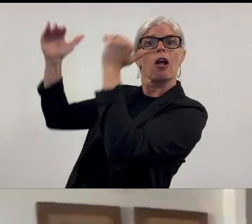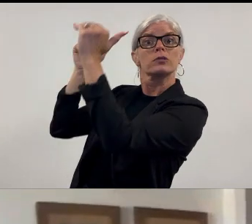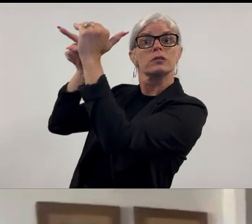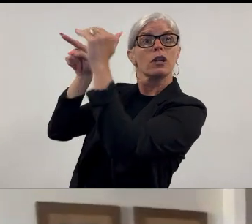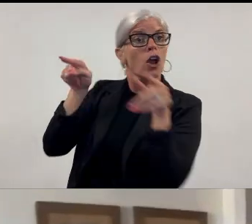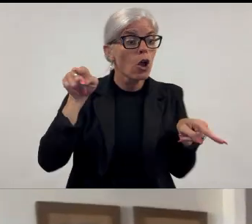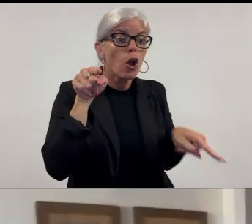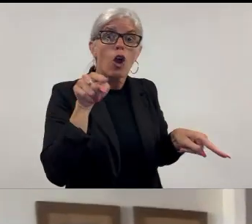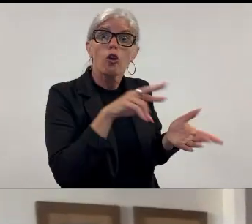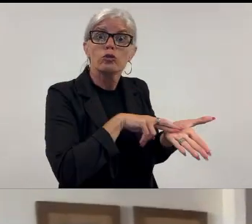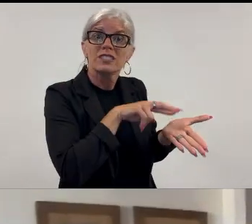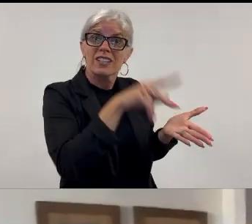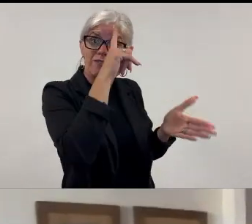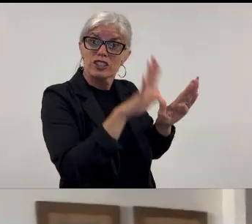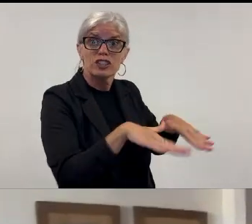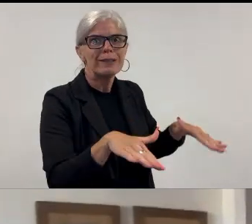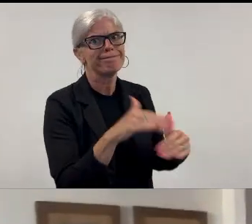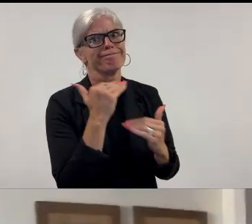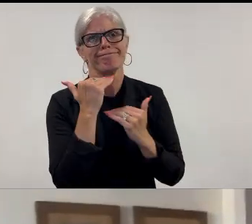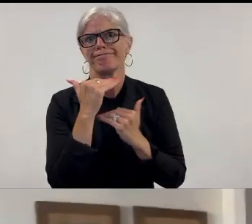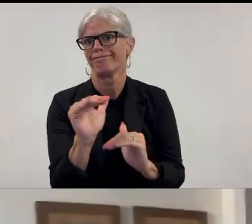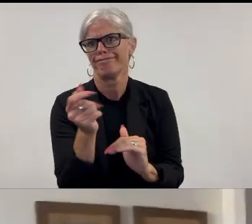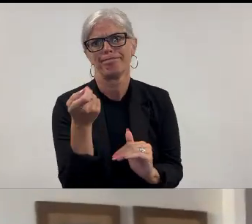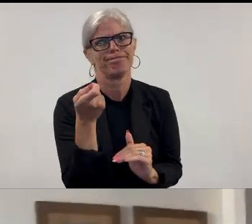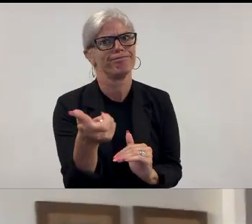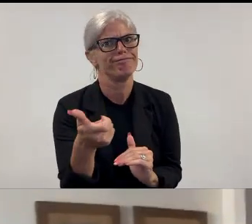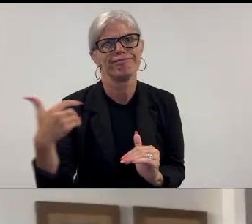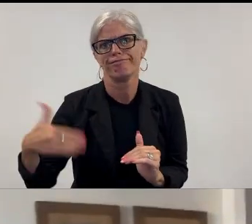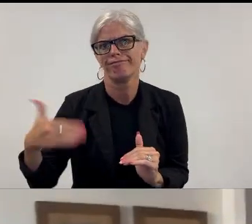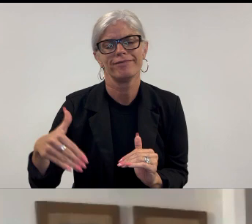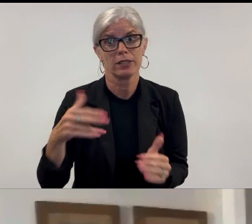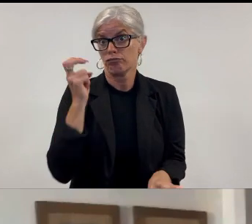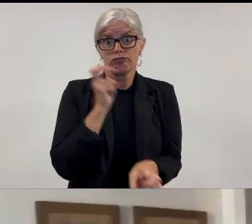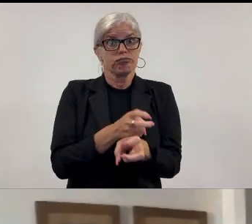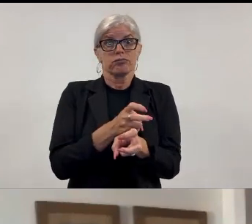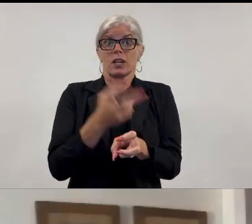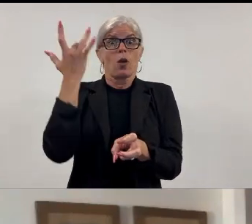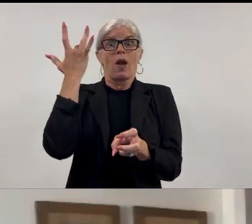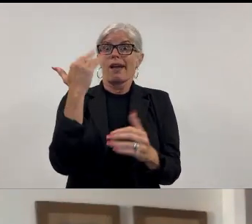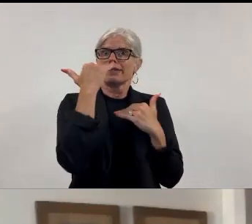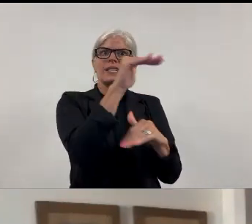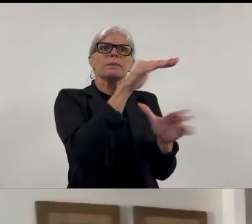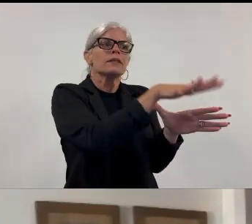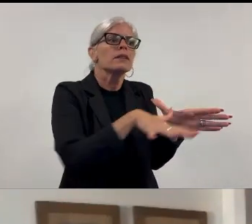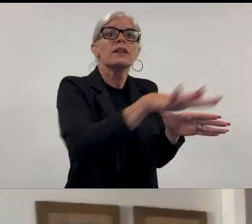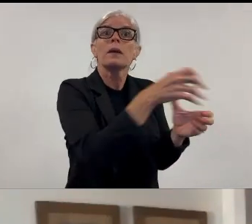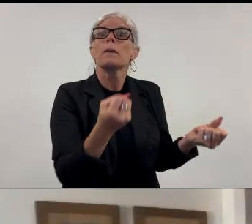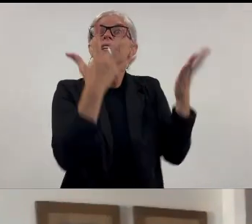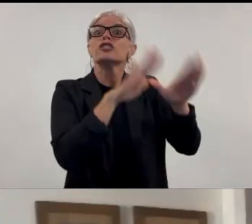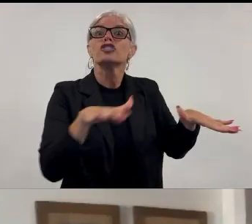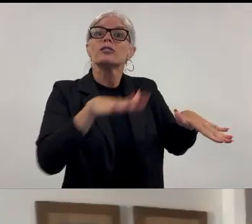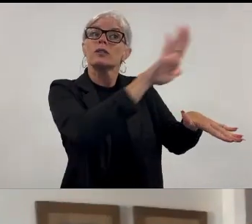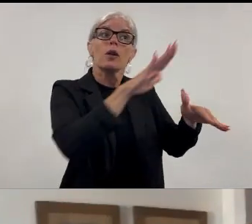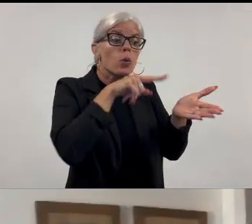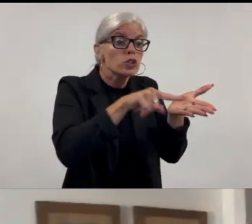for children with paralysis is very much smaller in